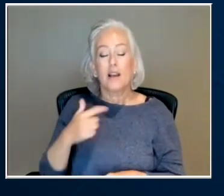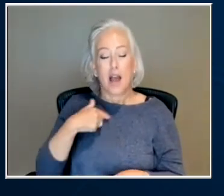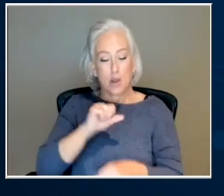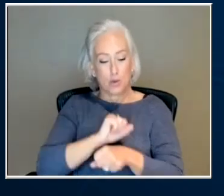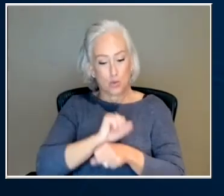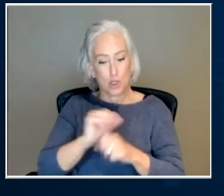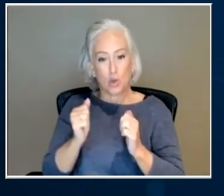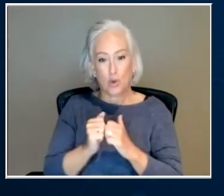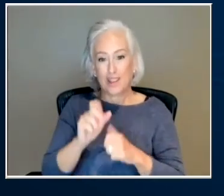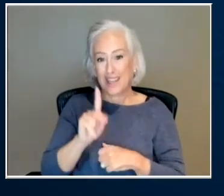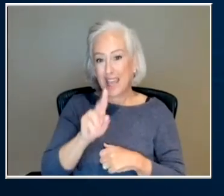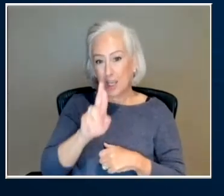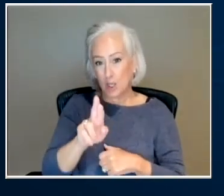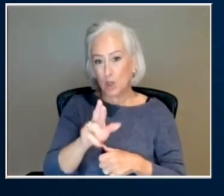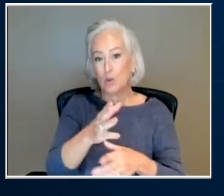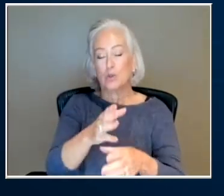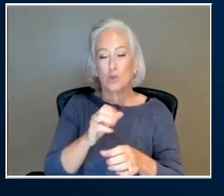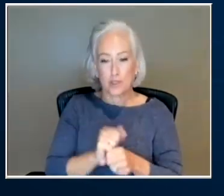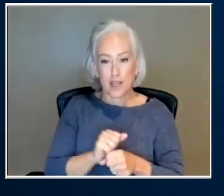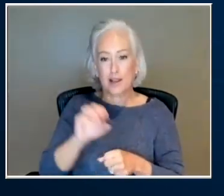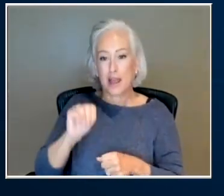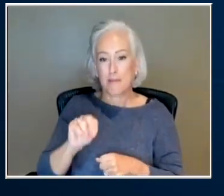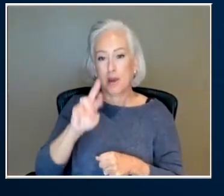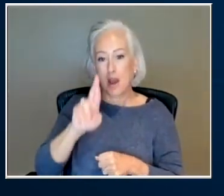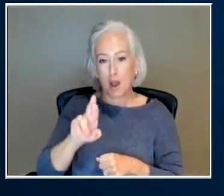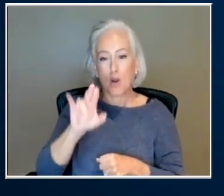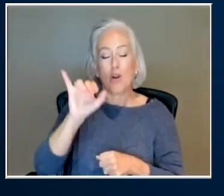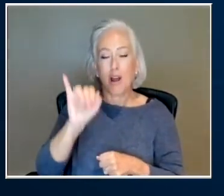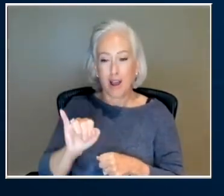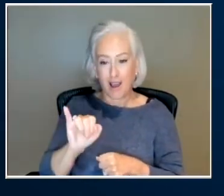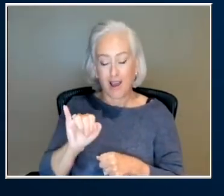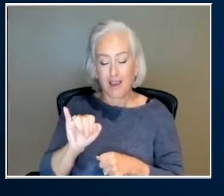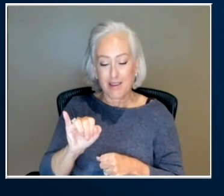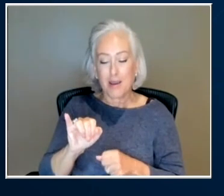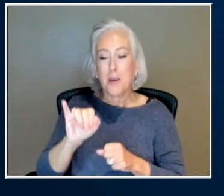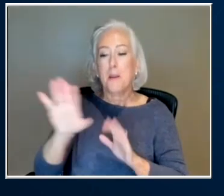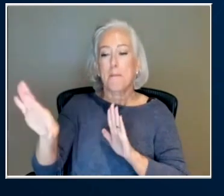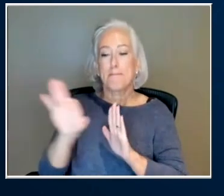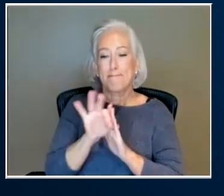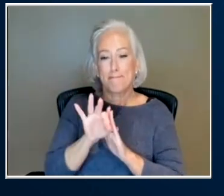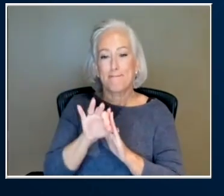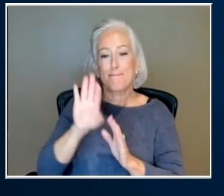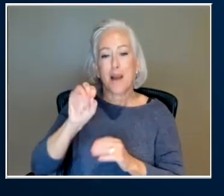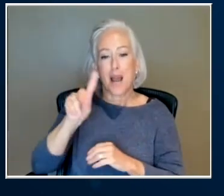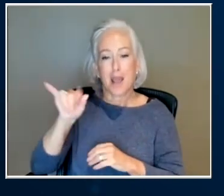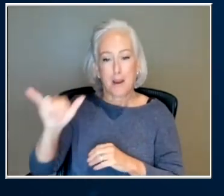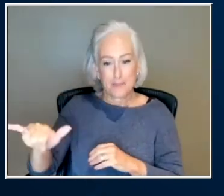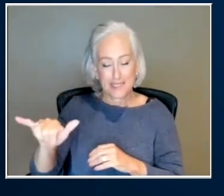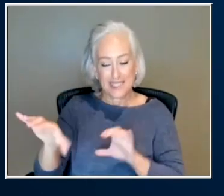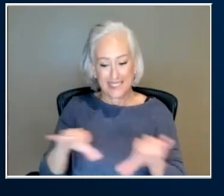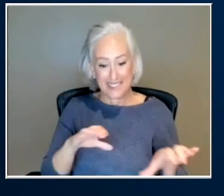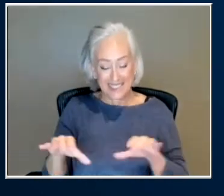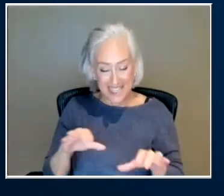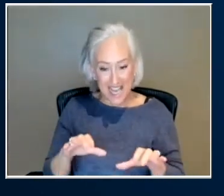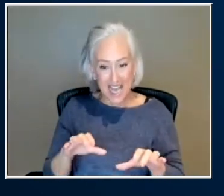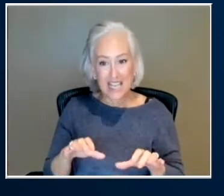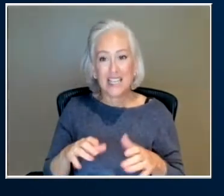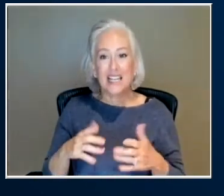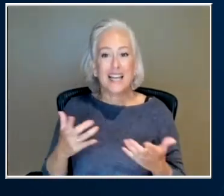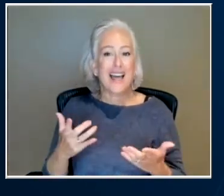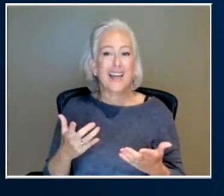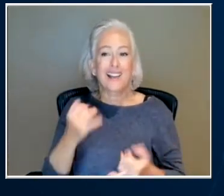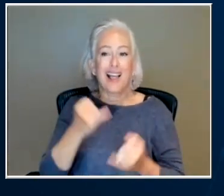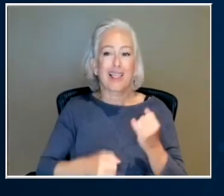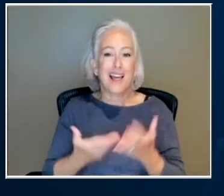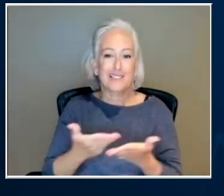my MRI-guided biopsy done. And so when you're with a group of guys, you're out riding, the last thing you want to do is stand there and talk about your biopsy and